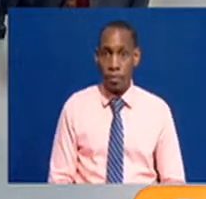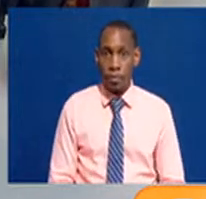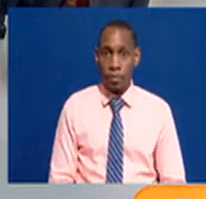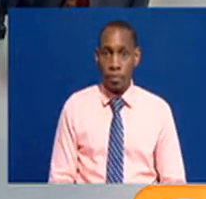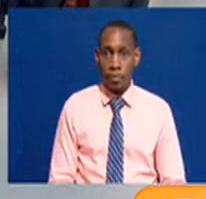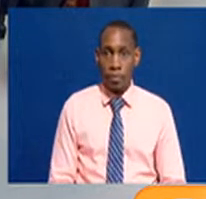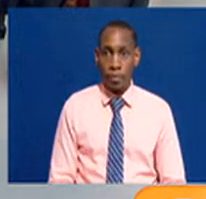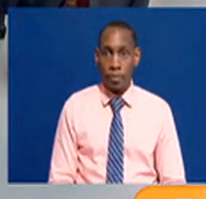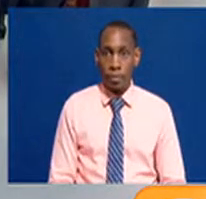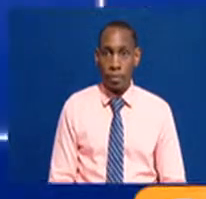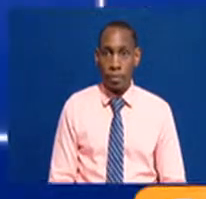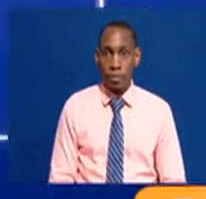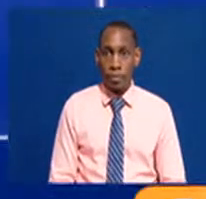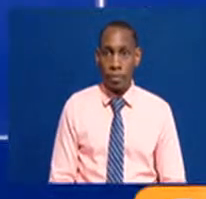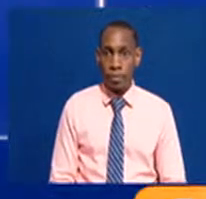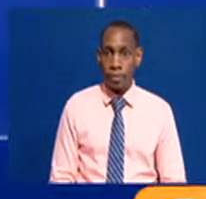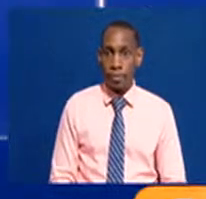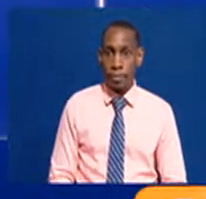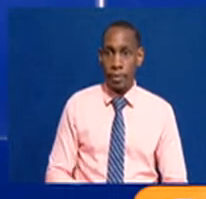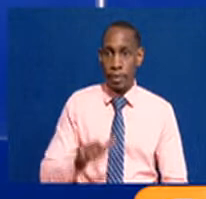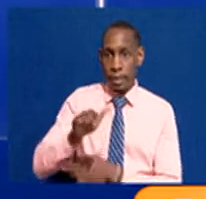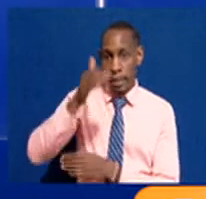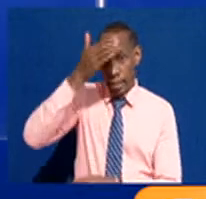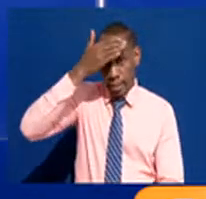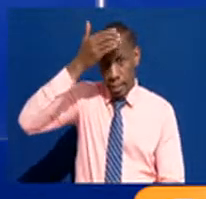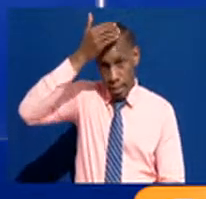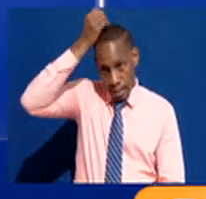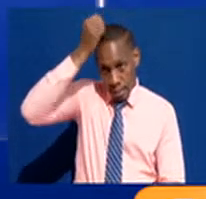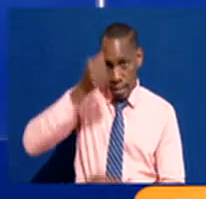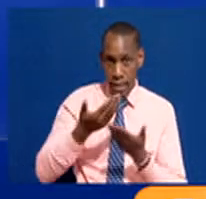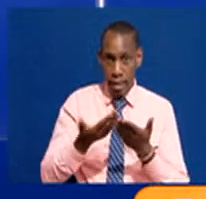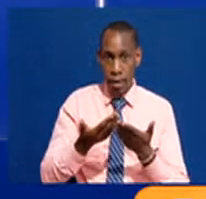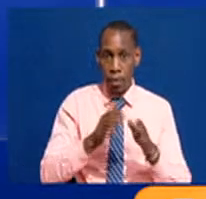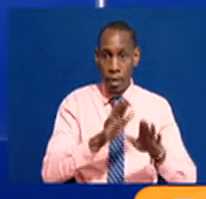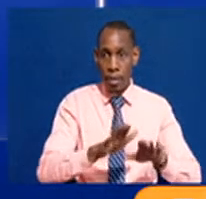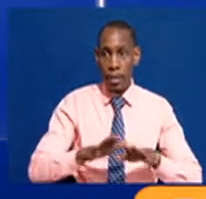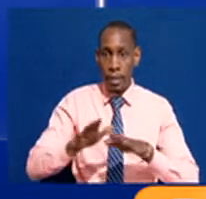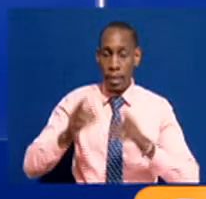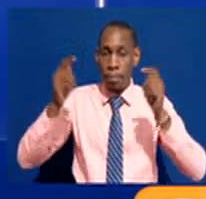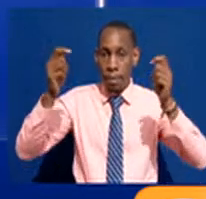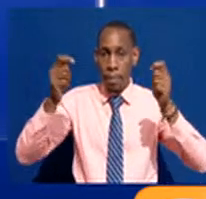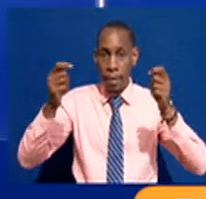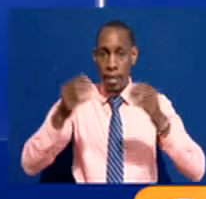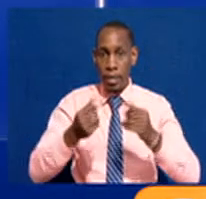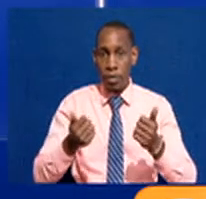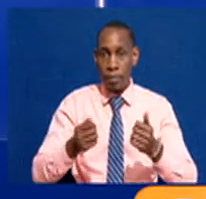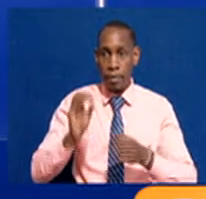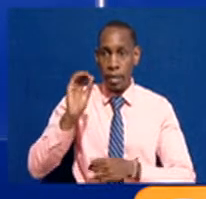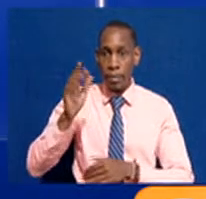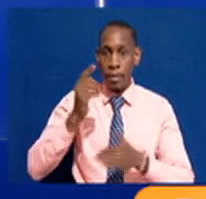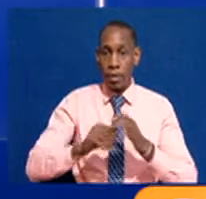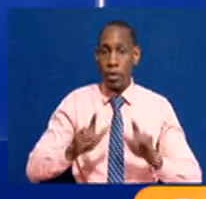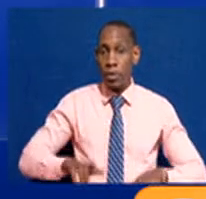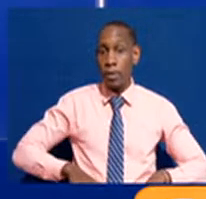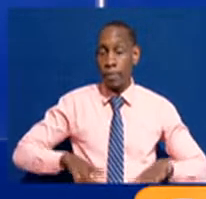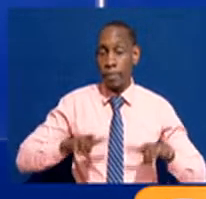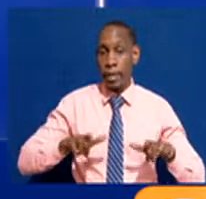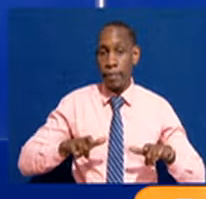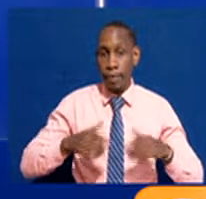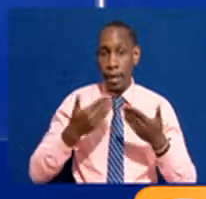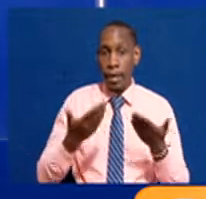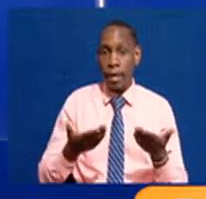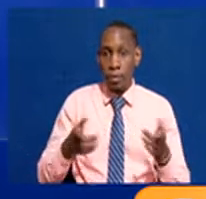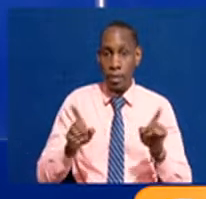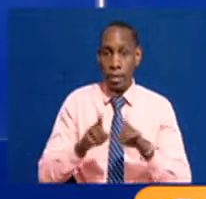Kipto Ruto says, ask Esther Passaris, how will rallies and demonstrations solve the high cost of living? How